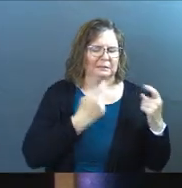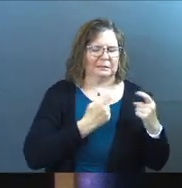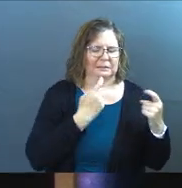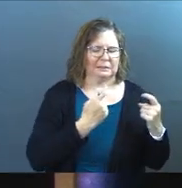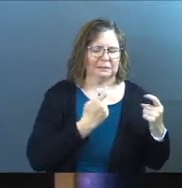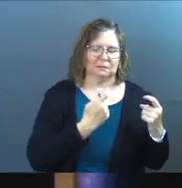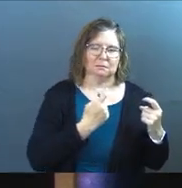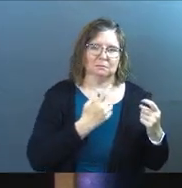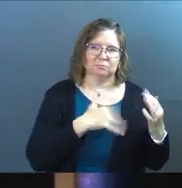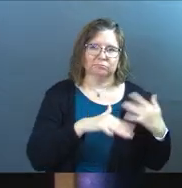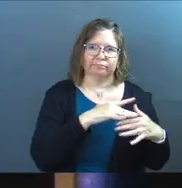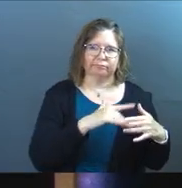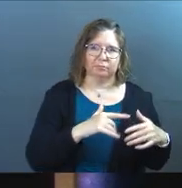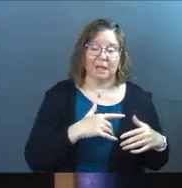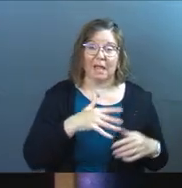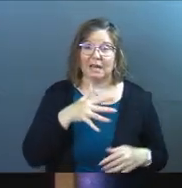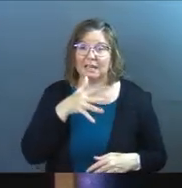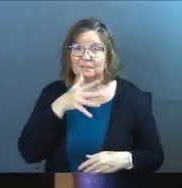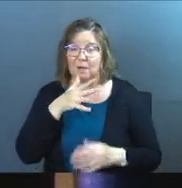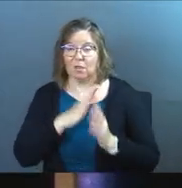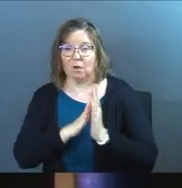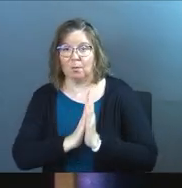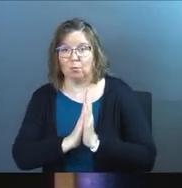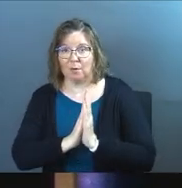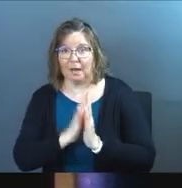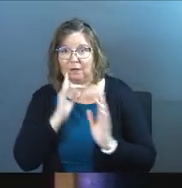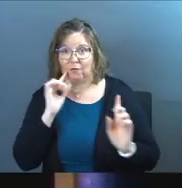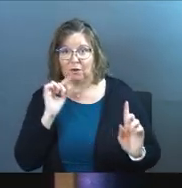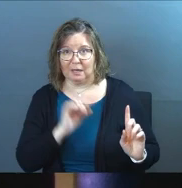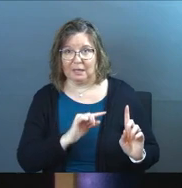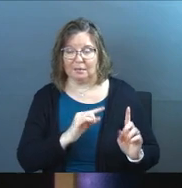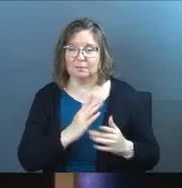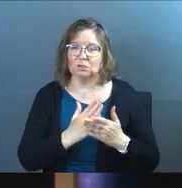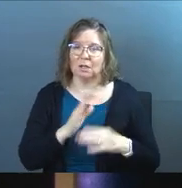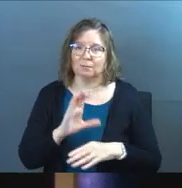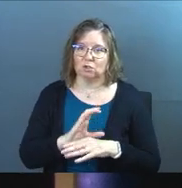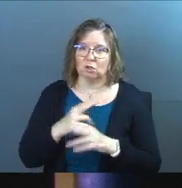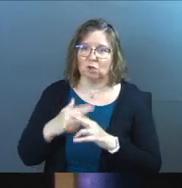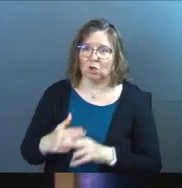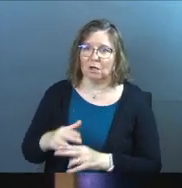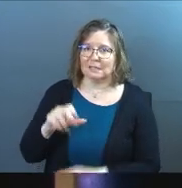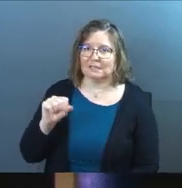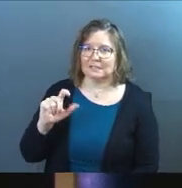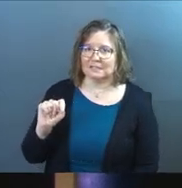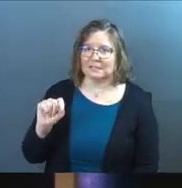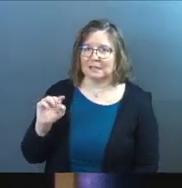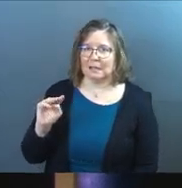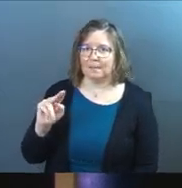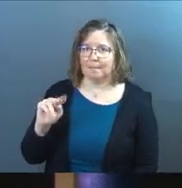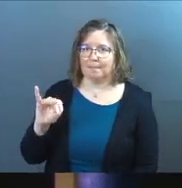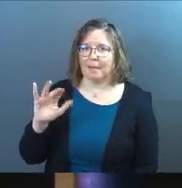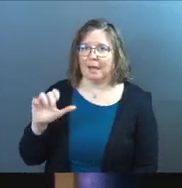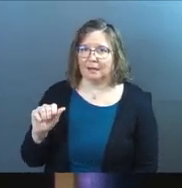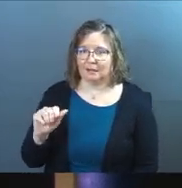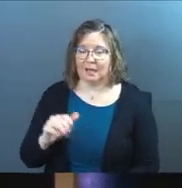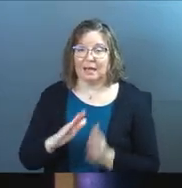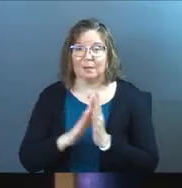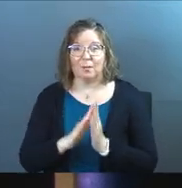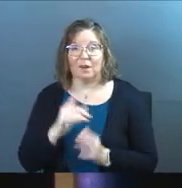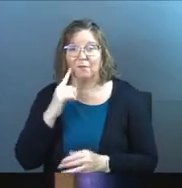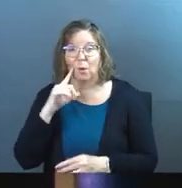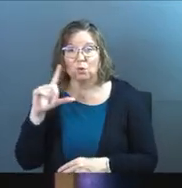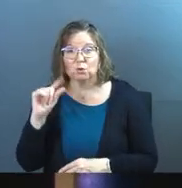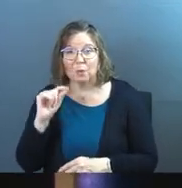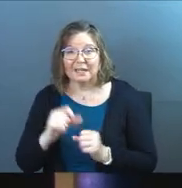of sin. And his mother prayed for him. Some churches call her Saint Monica, and she has prayed faithfully for him for 20